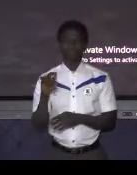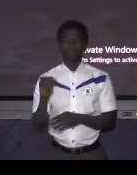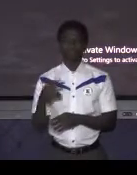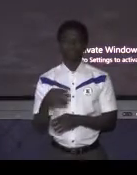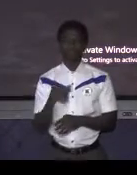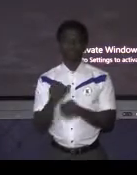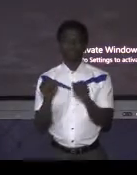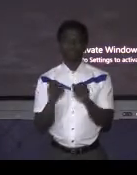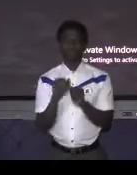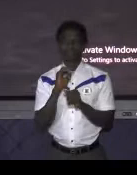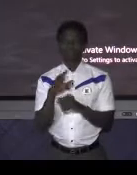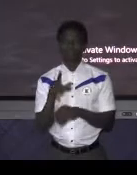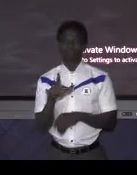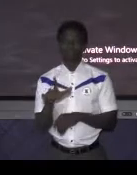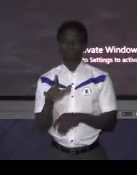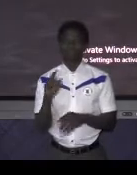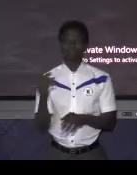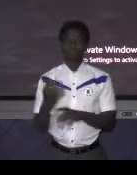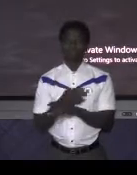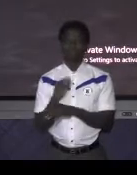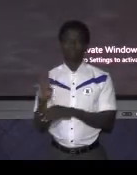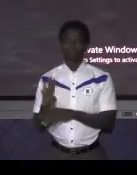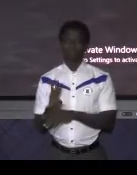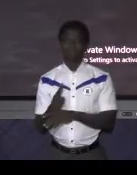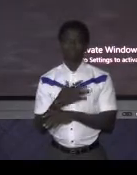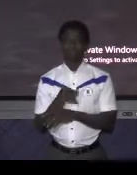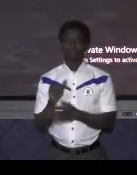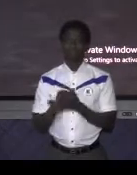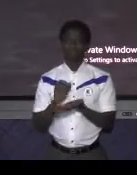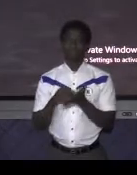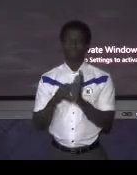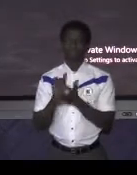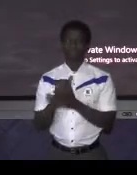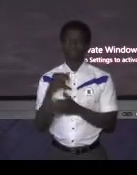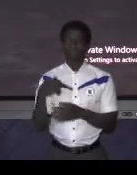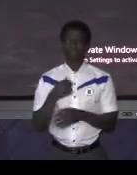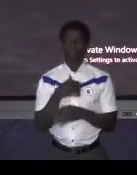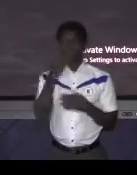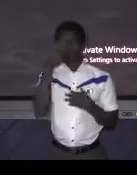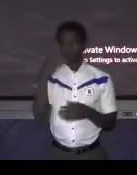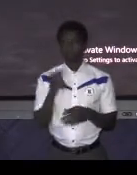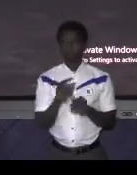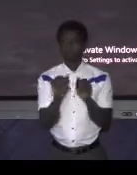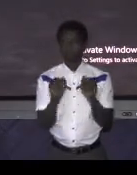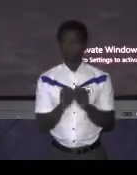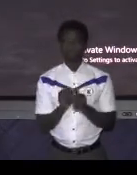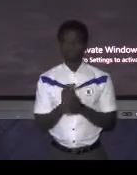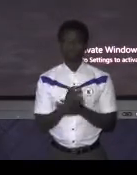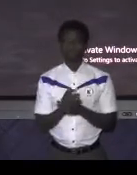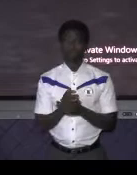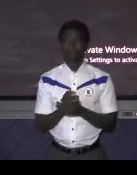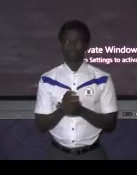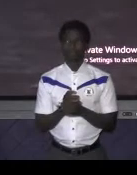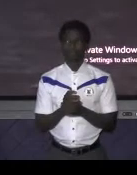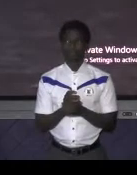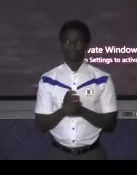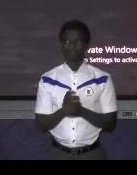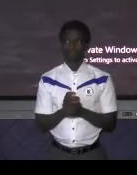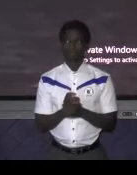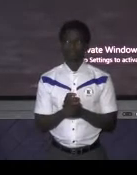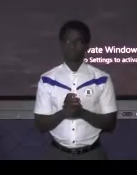is length times breadth. And so that means that we know the area already.